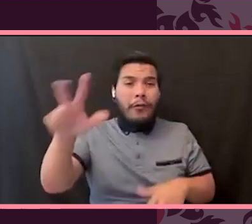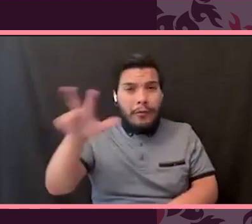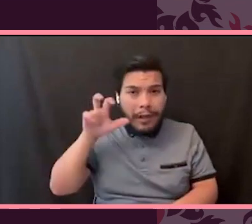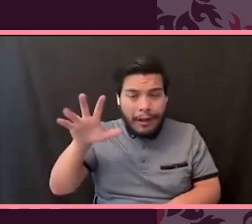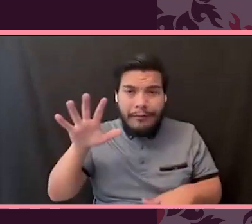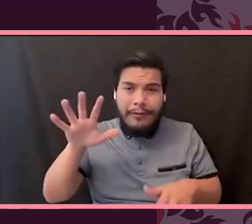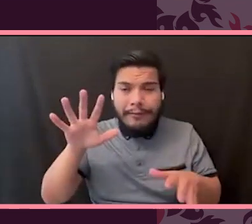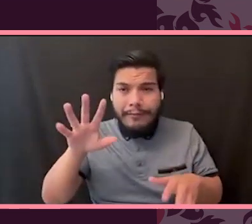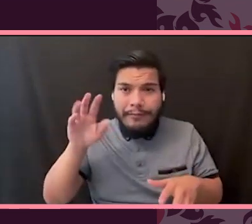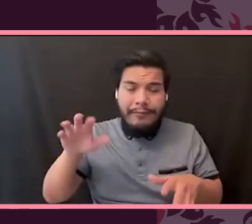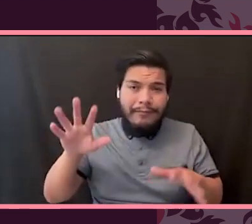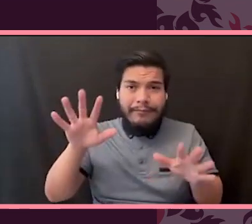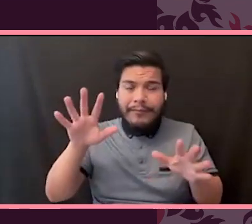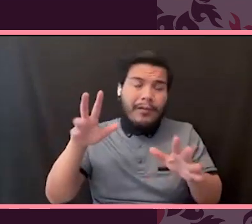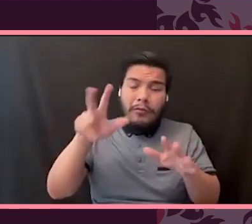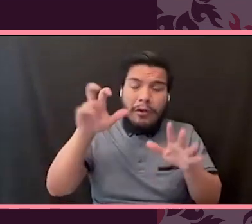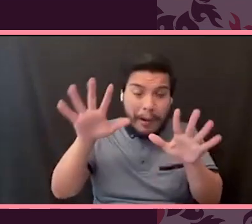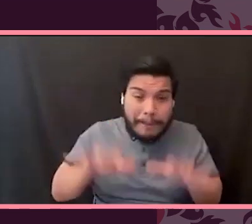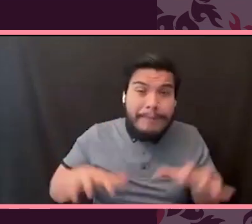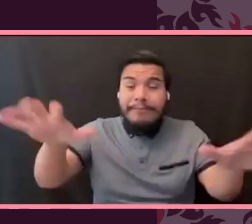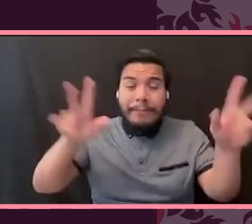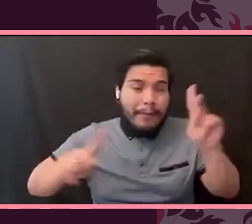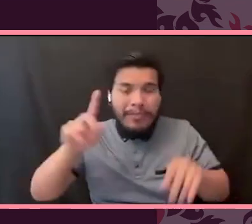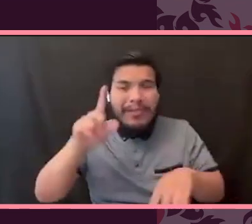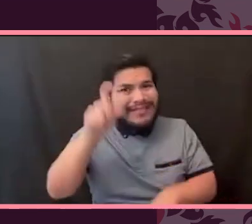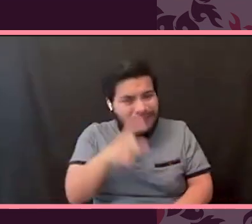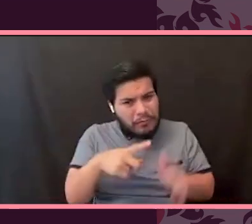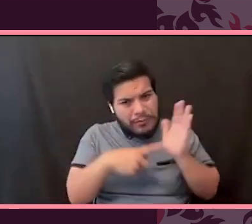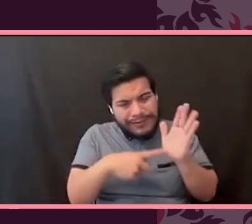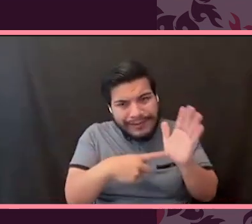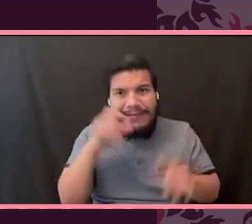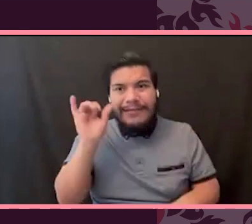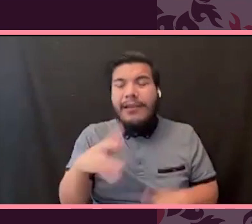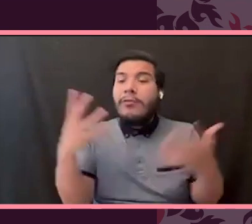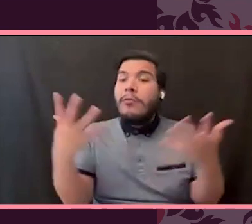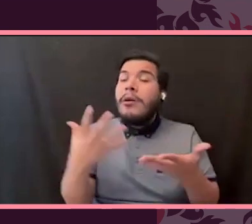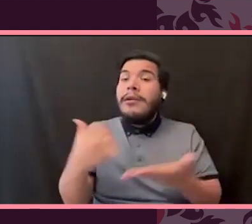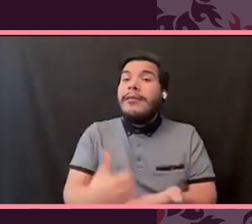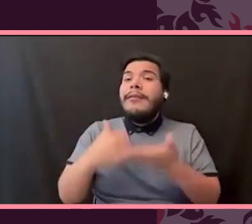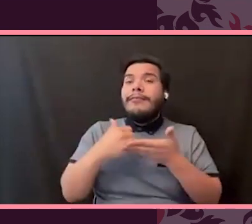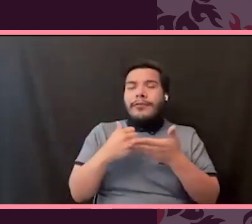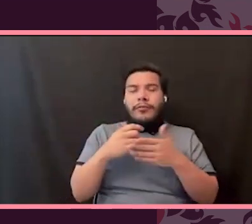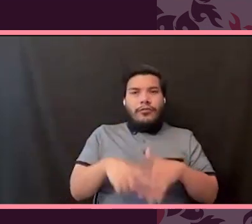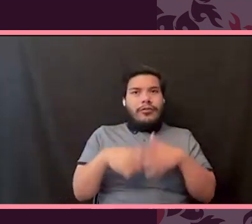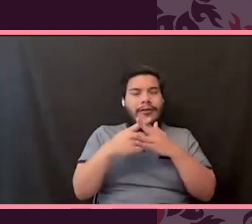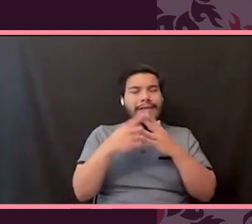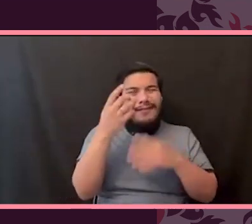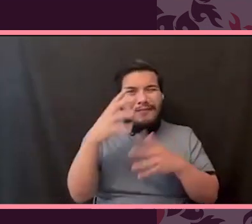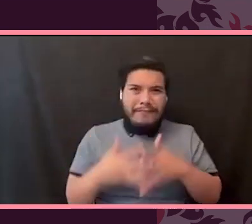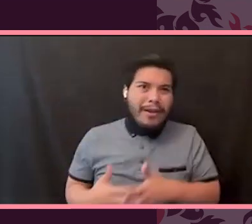needs to be representation. That was what helped start the American Revolution. There needs to